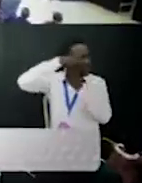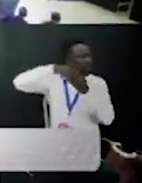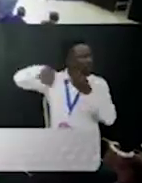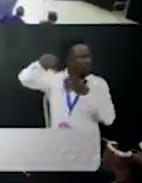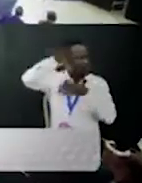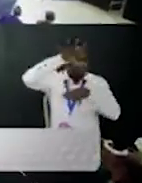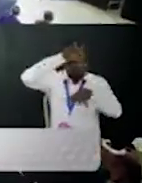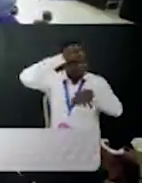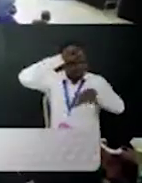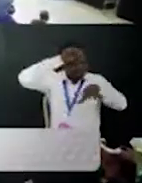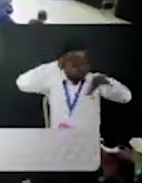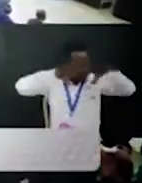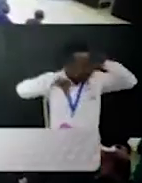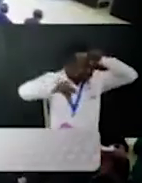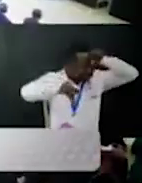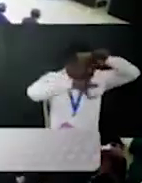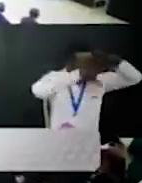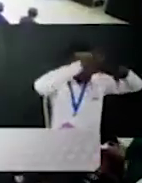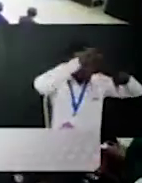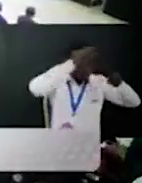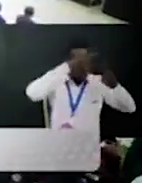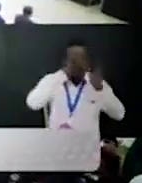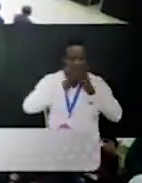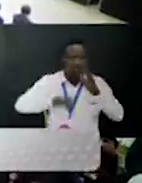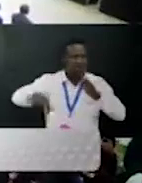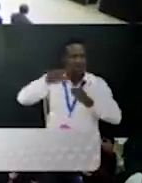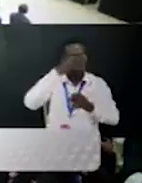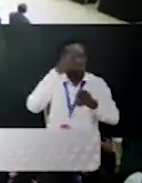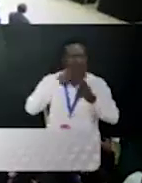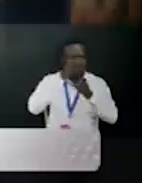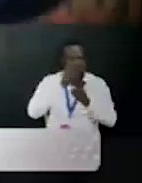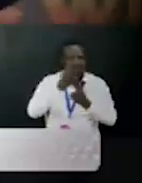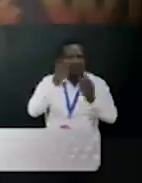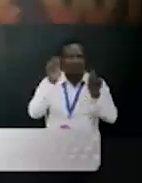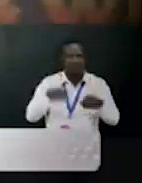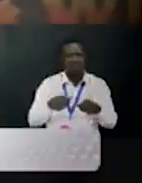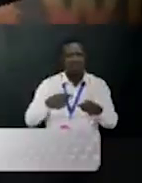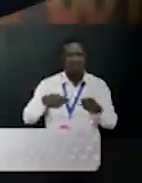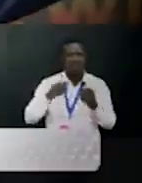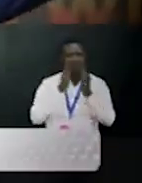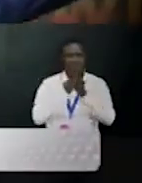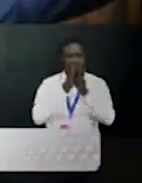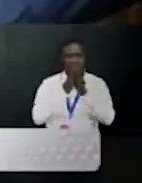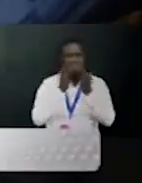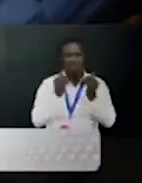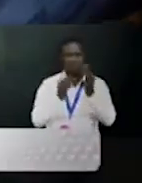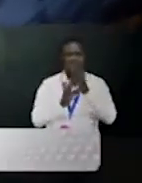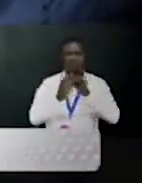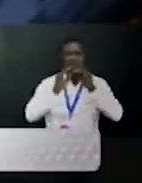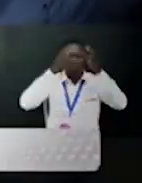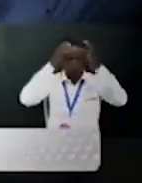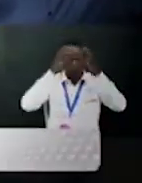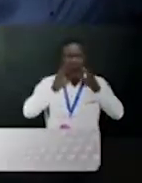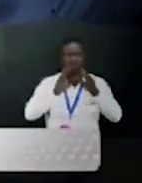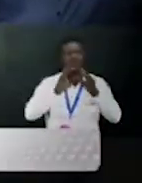Amen. That his name will be honored. Amen. So we are bringing the team before God. Let's pray that God will cause us to do